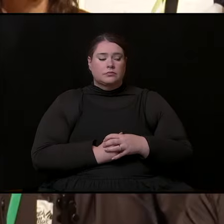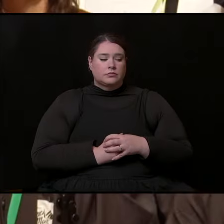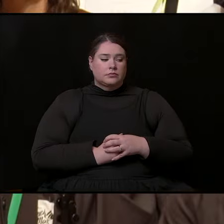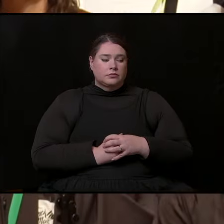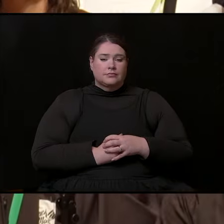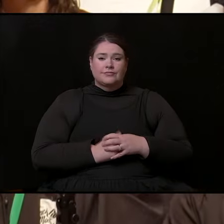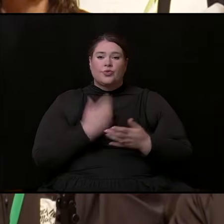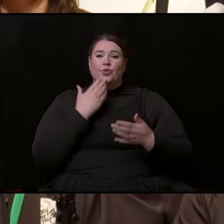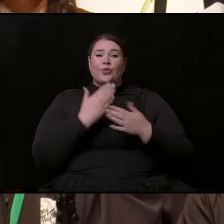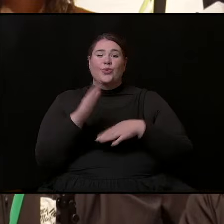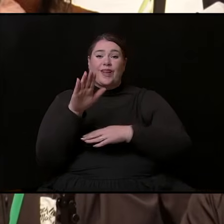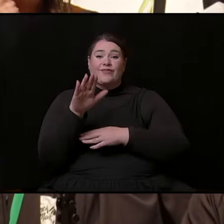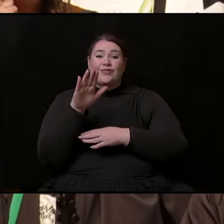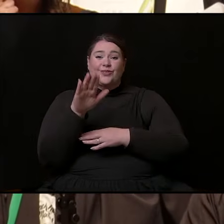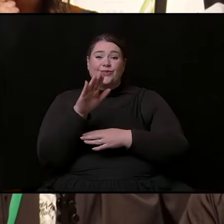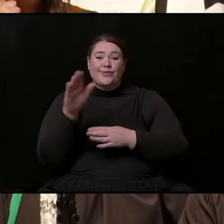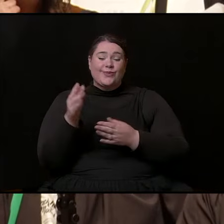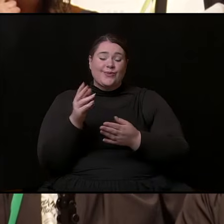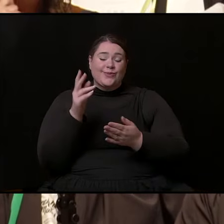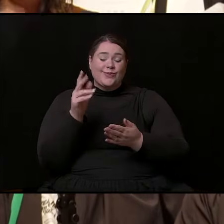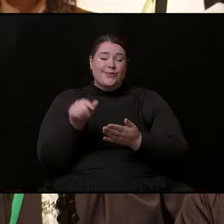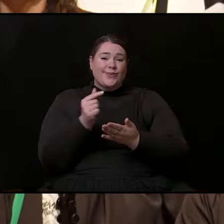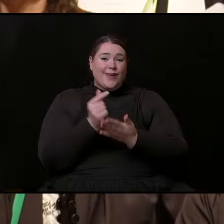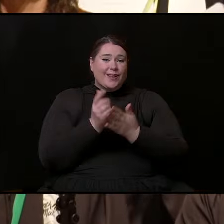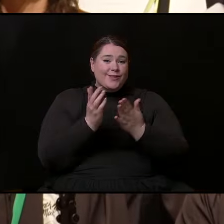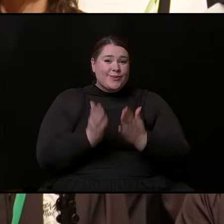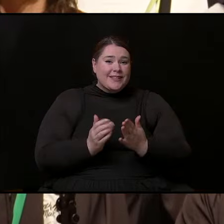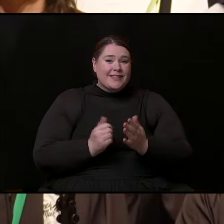Good afternoon, graduates.